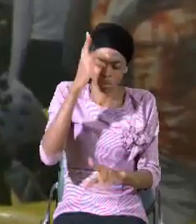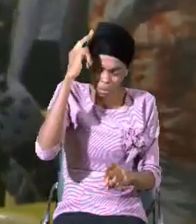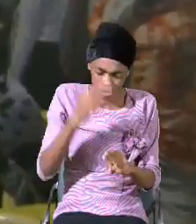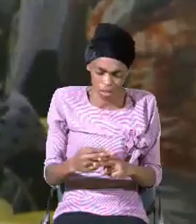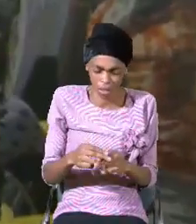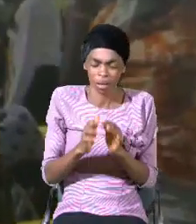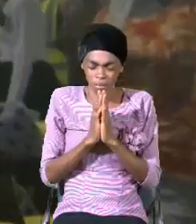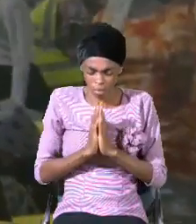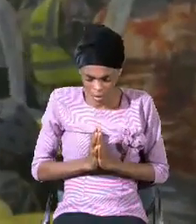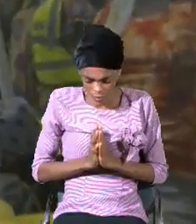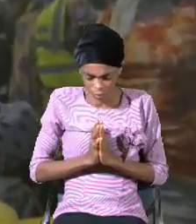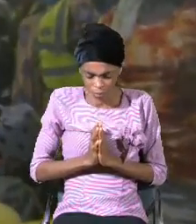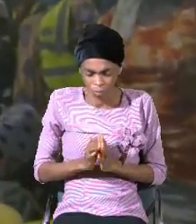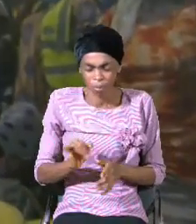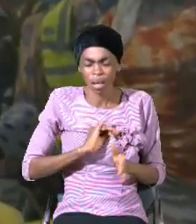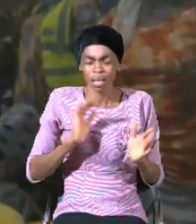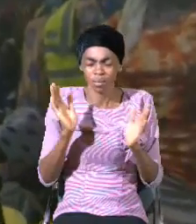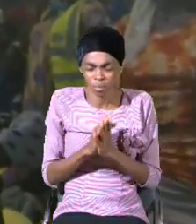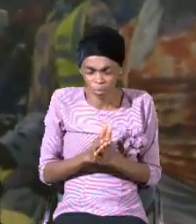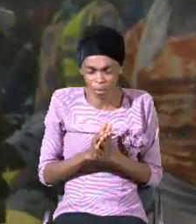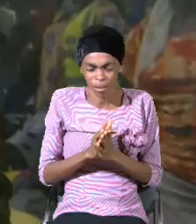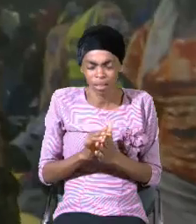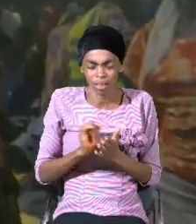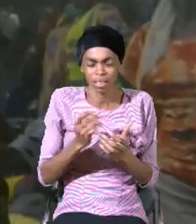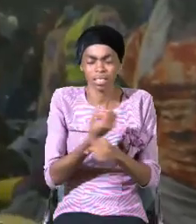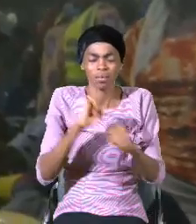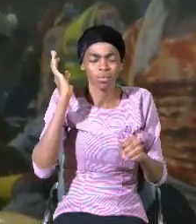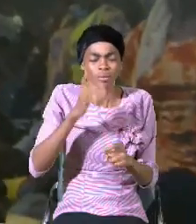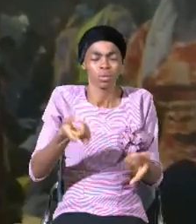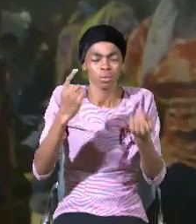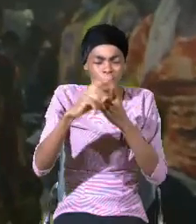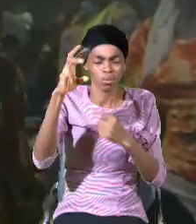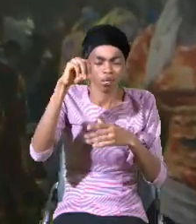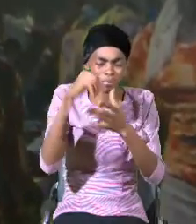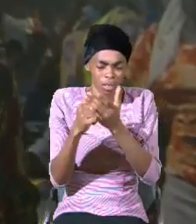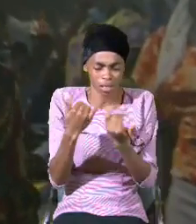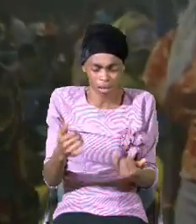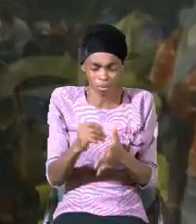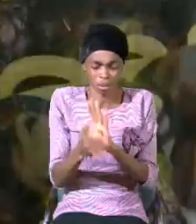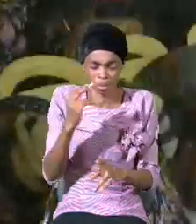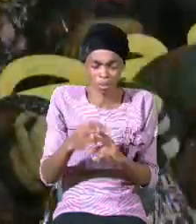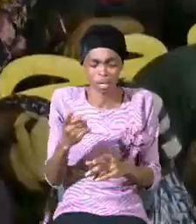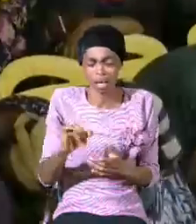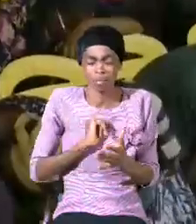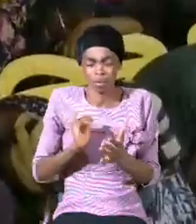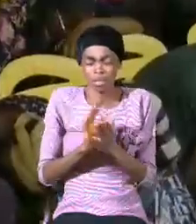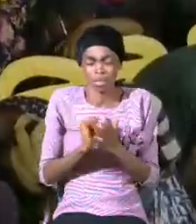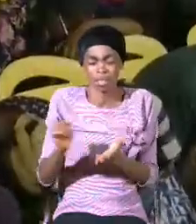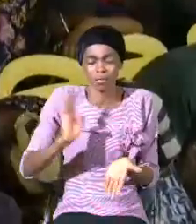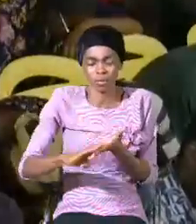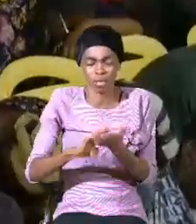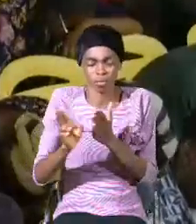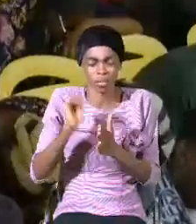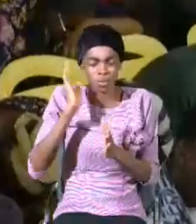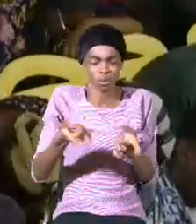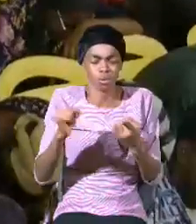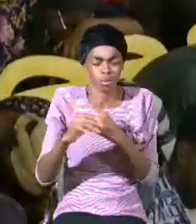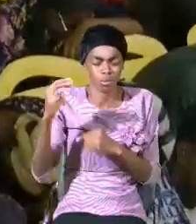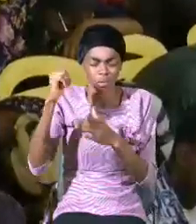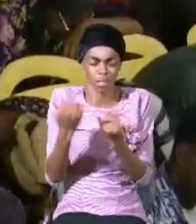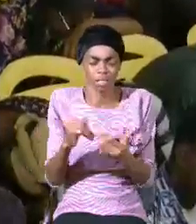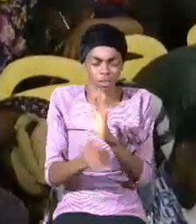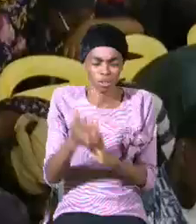name. And I pray salvation will come to them now. I pray forgiveness will come to them now. I pray